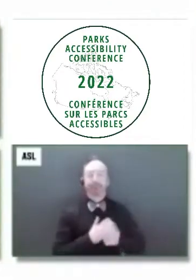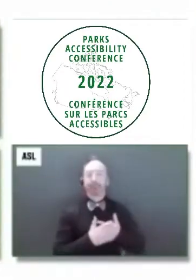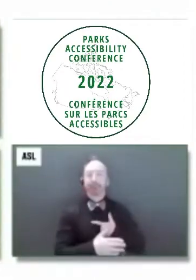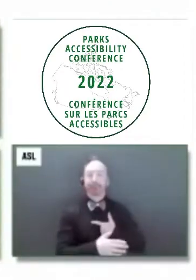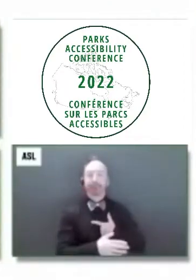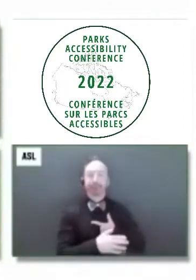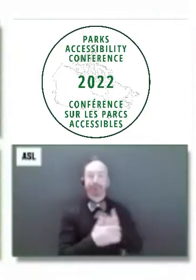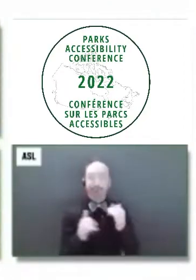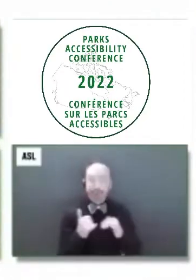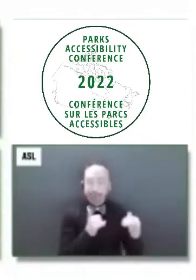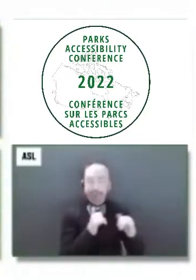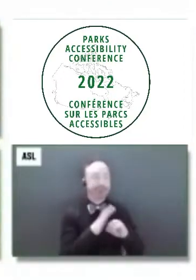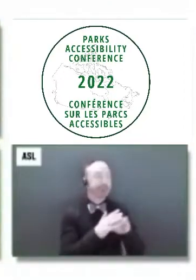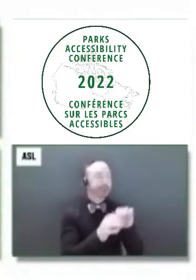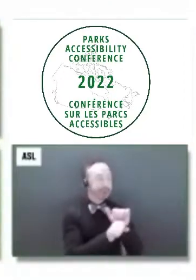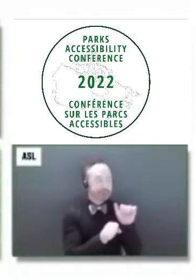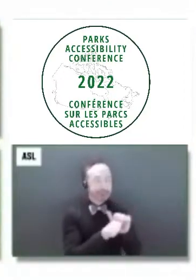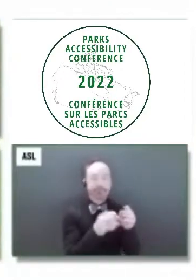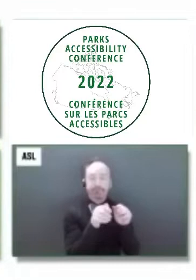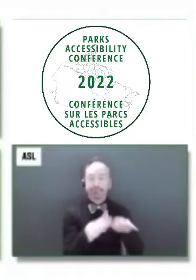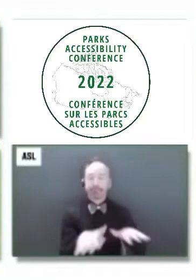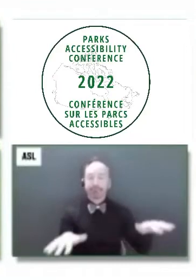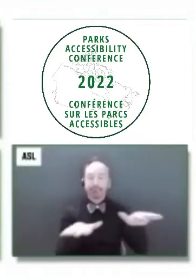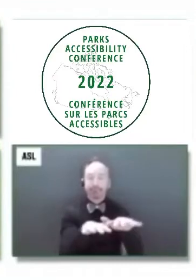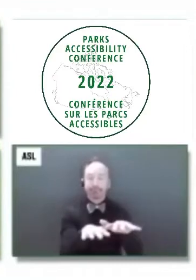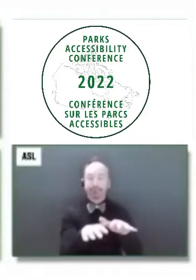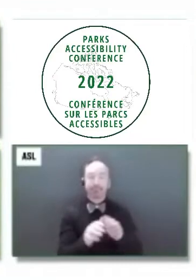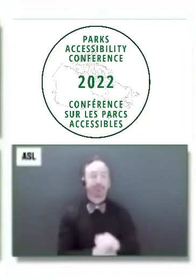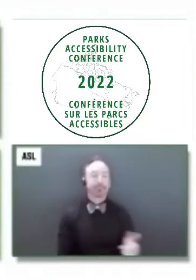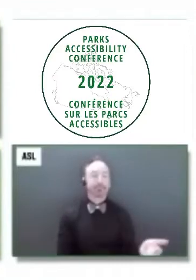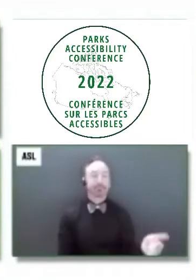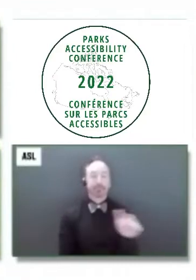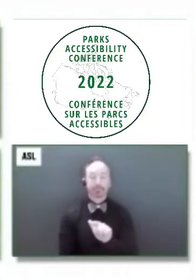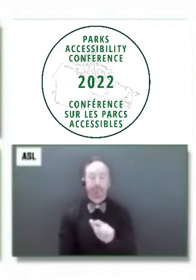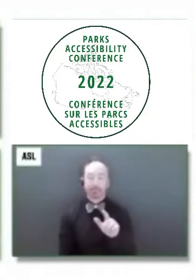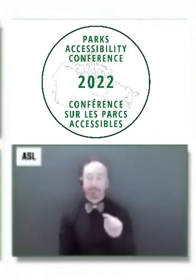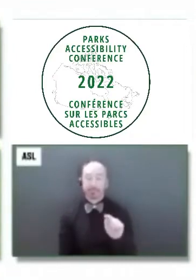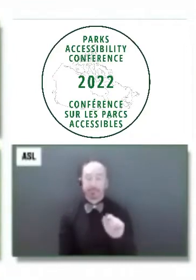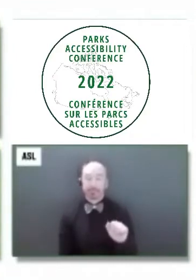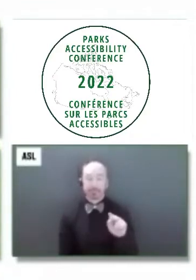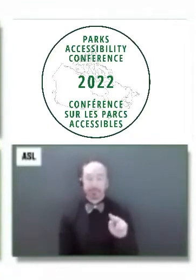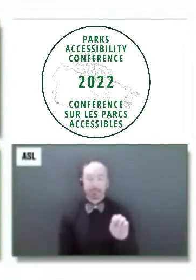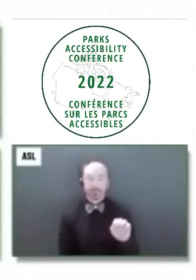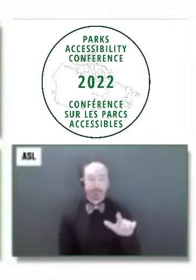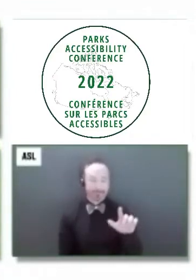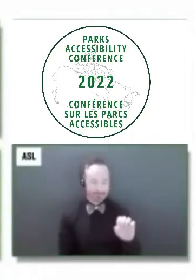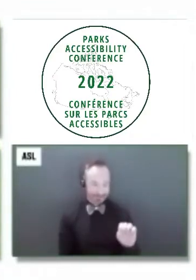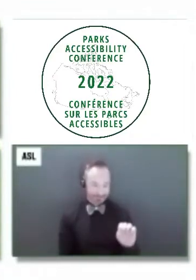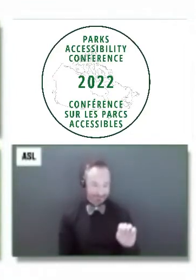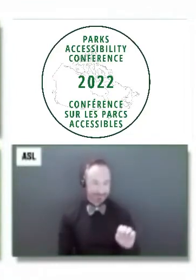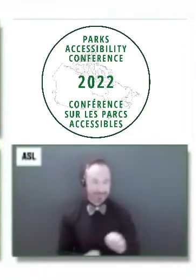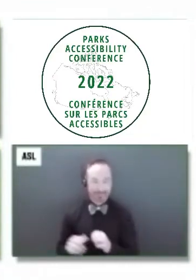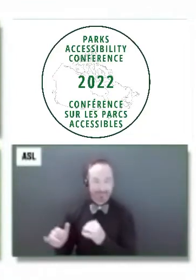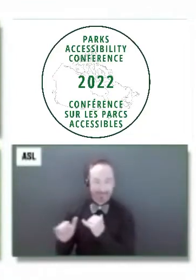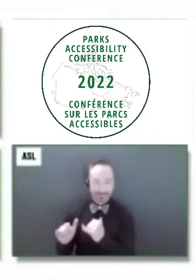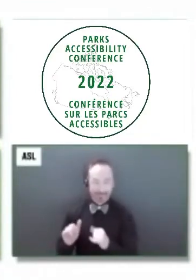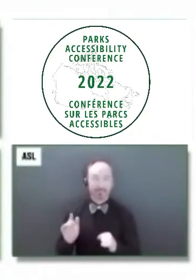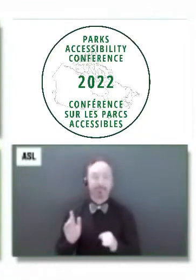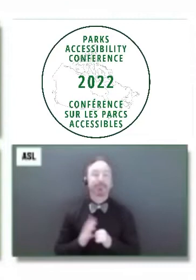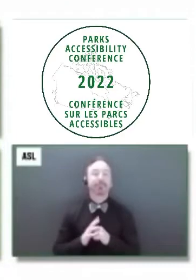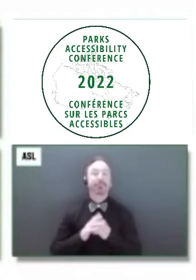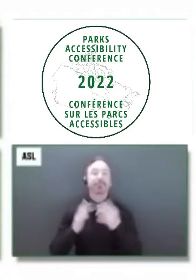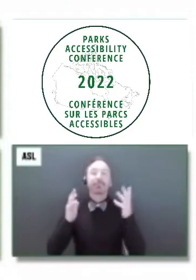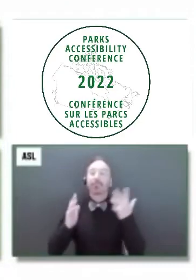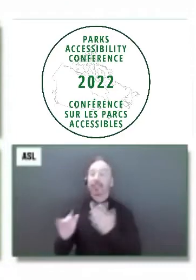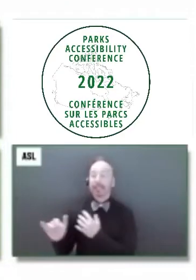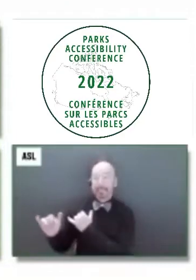Thank you. Tanel? My name is Tanel. I am similar to Karina, dirty blonde, but straight